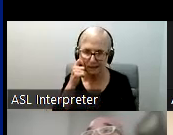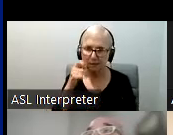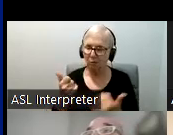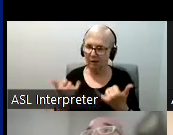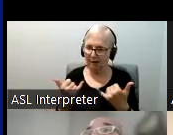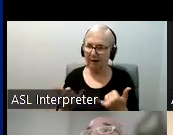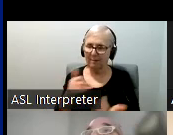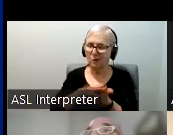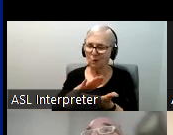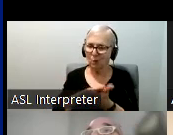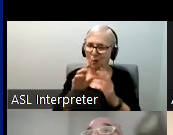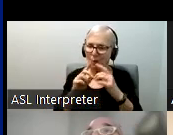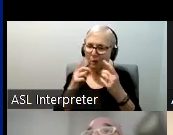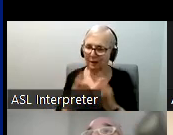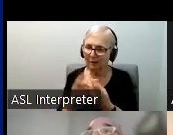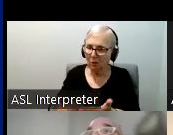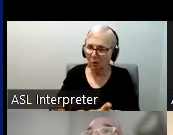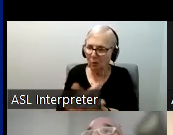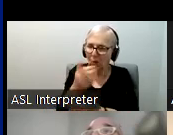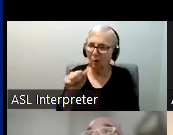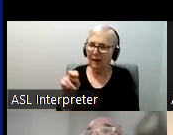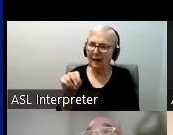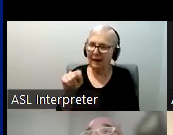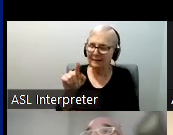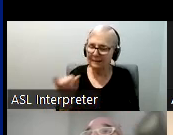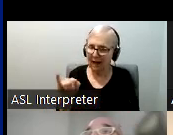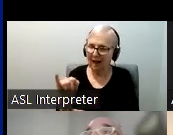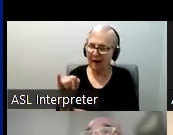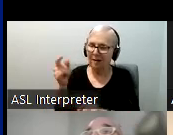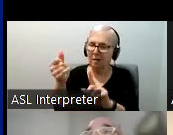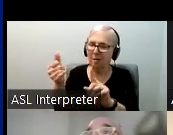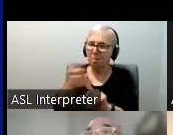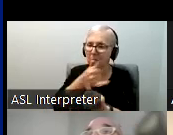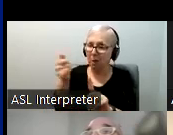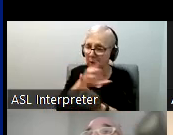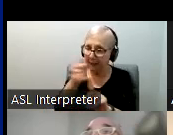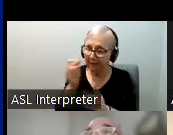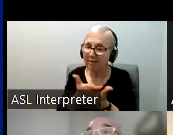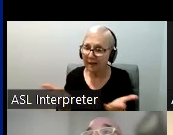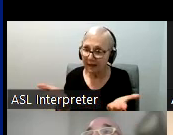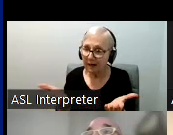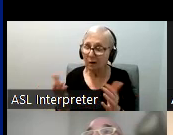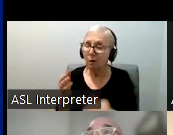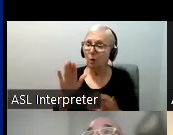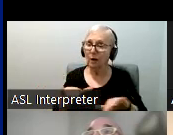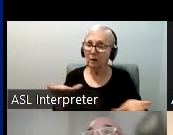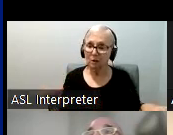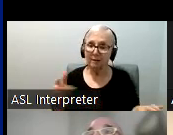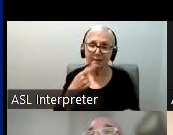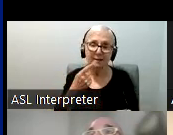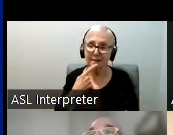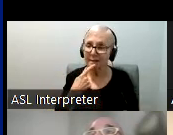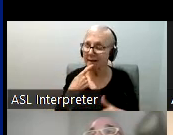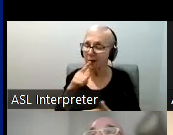district where they have this new anti-bullying thing where a child can say whatever they want